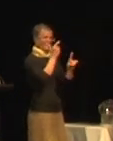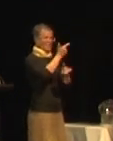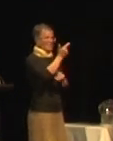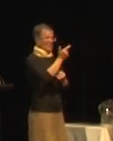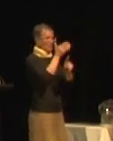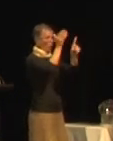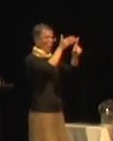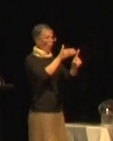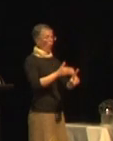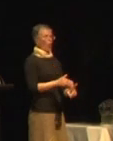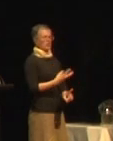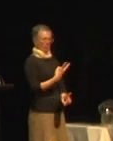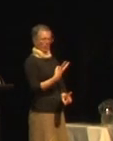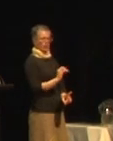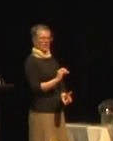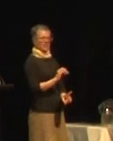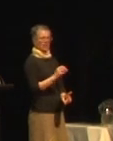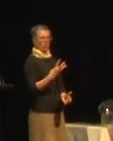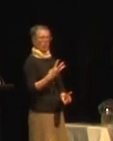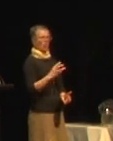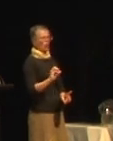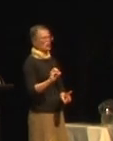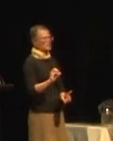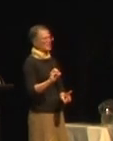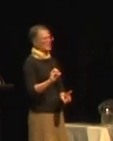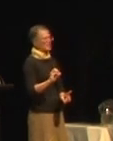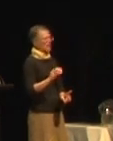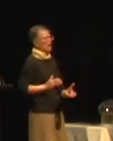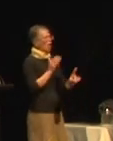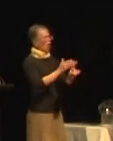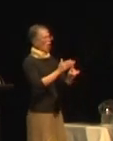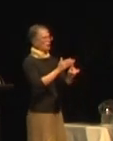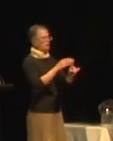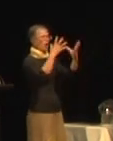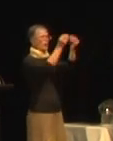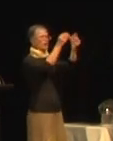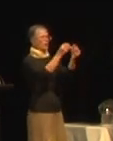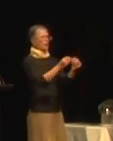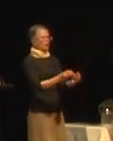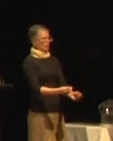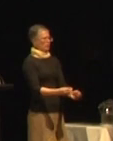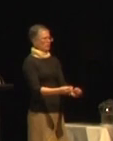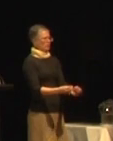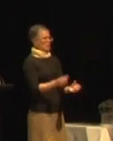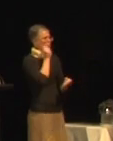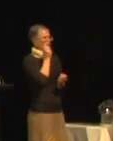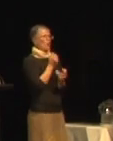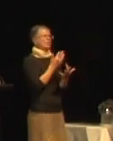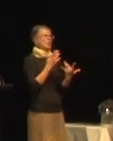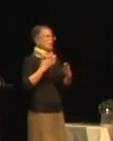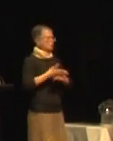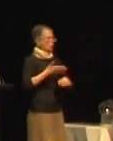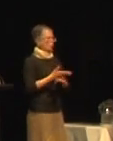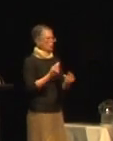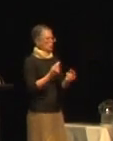2030. Last time I checked, CO2 in the atmosphere was not going down. There's a lot of work to do. So what do you do to get